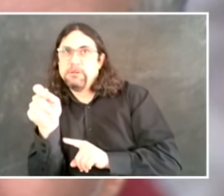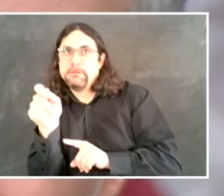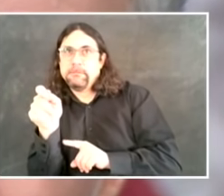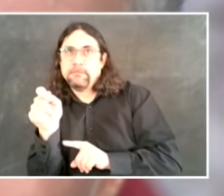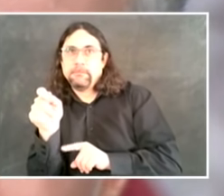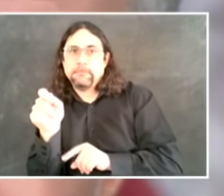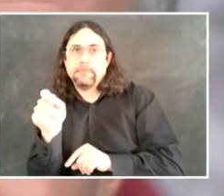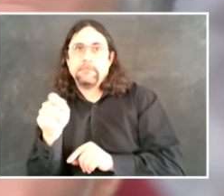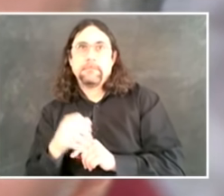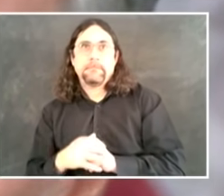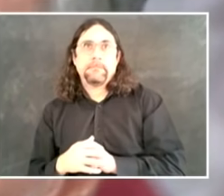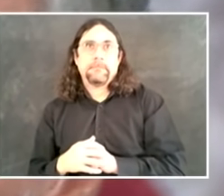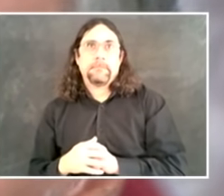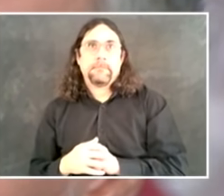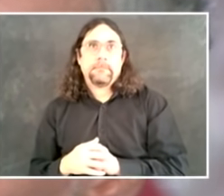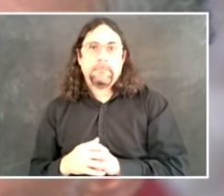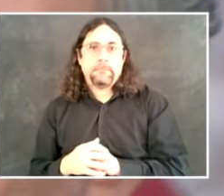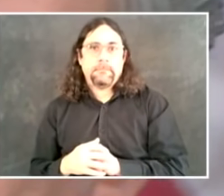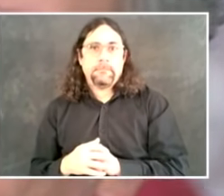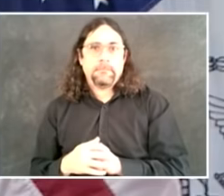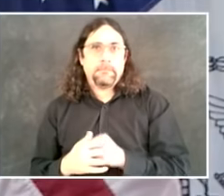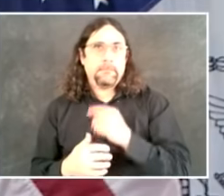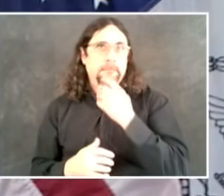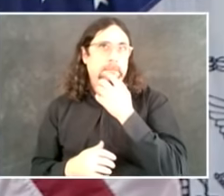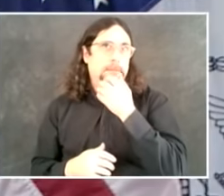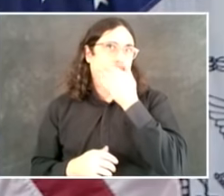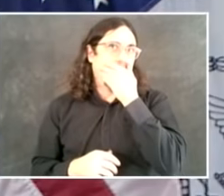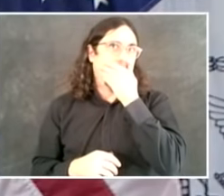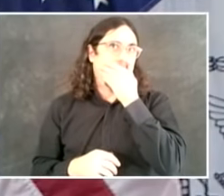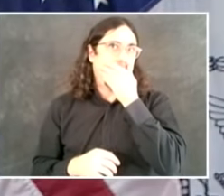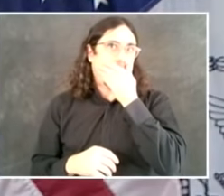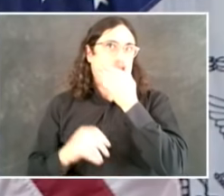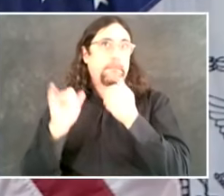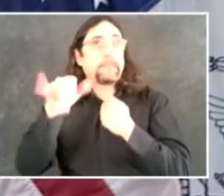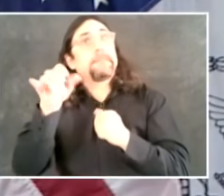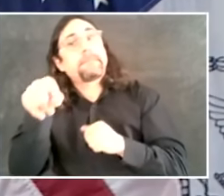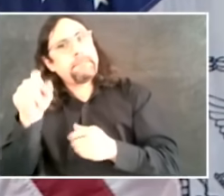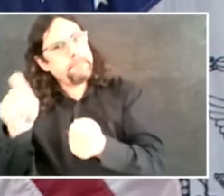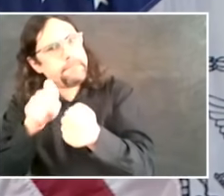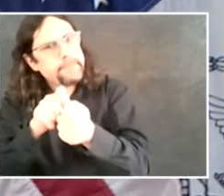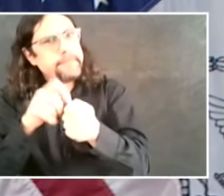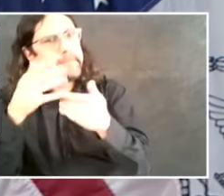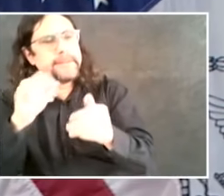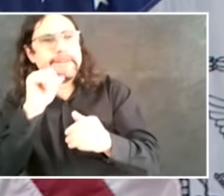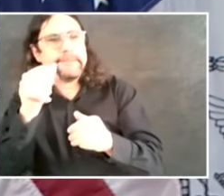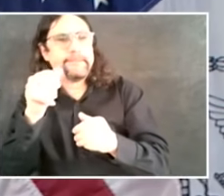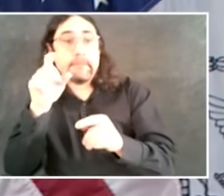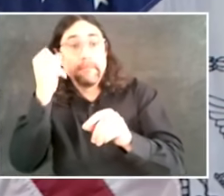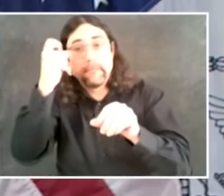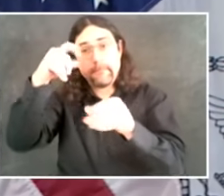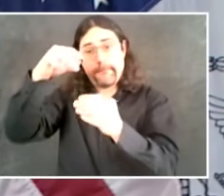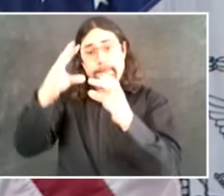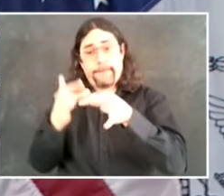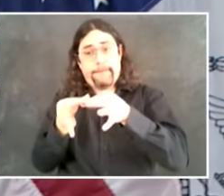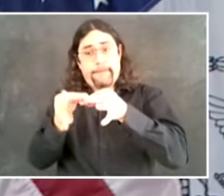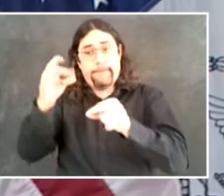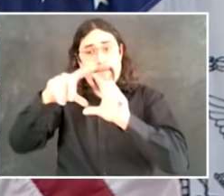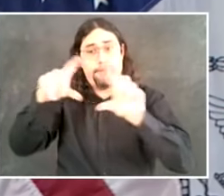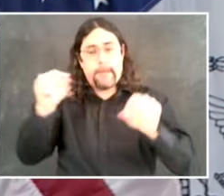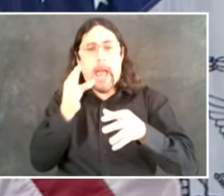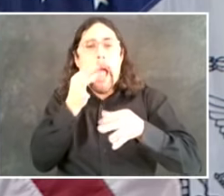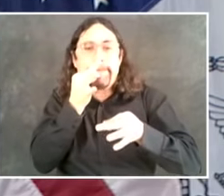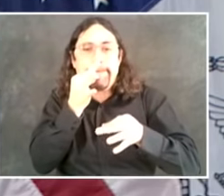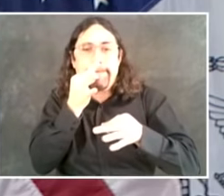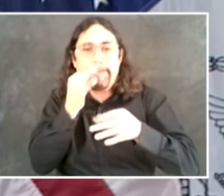it has to be kept sterile in packaging like this until the point when it's actually used on